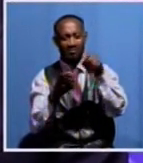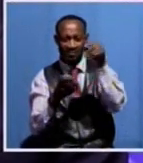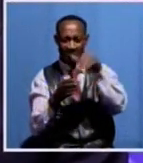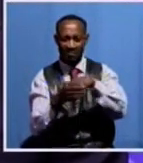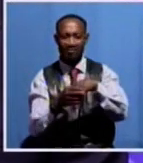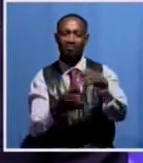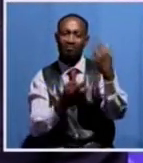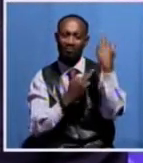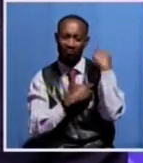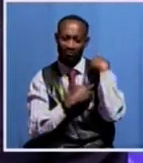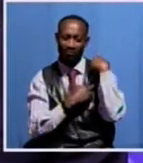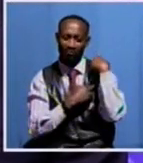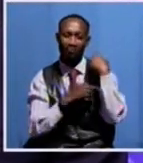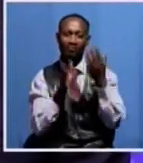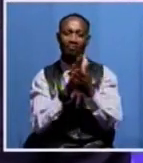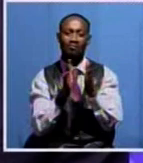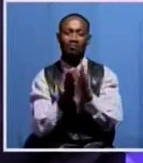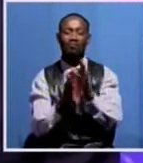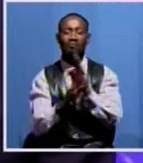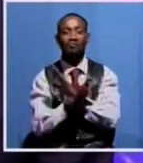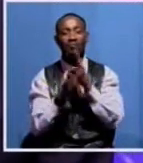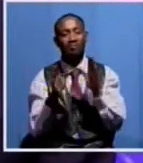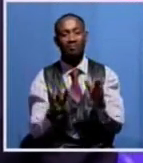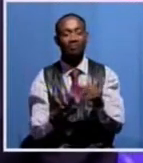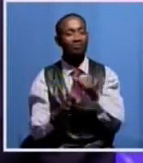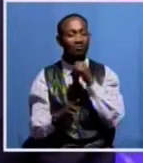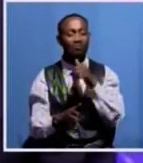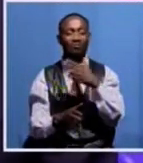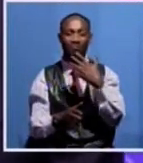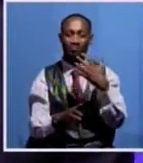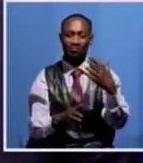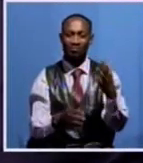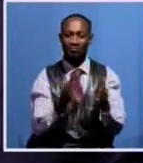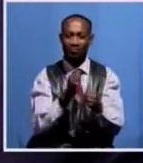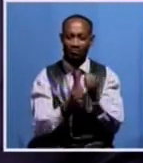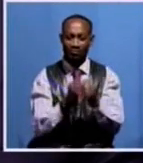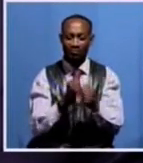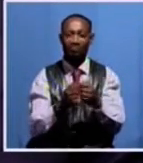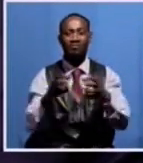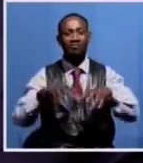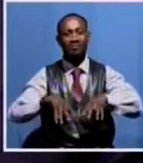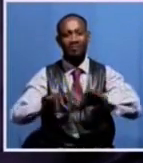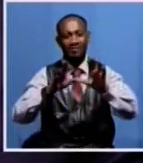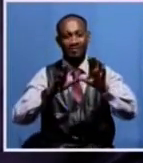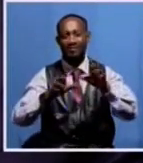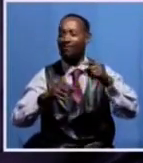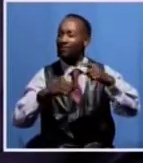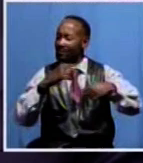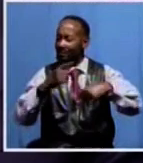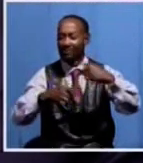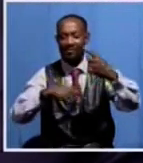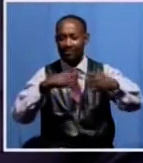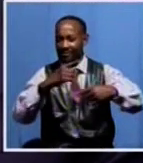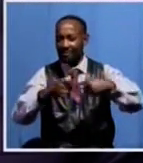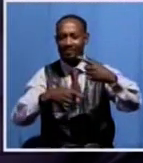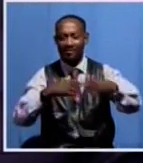own. It can be a case that we will obviously continuously forever go on using foreign